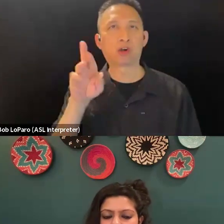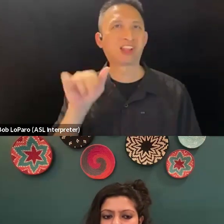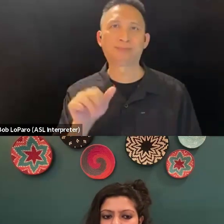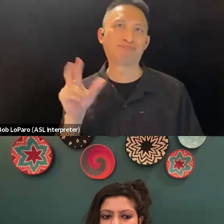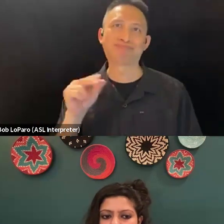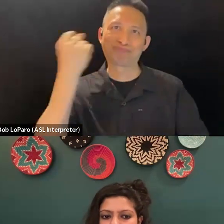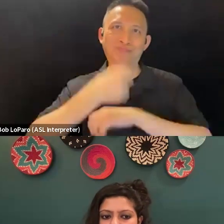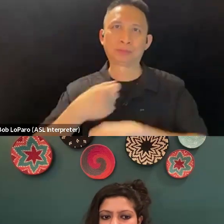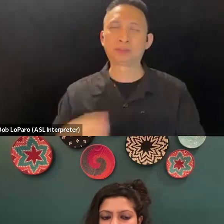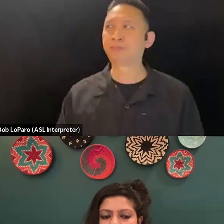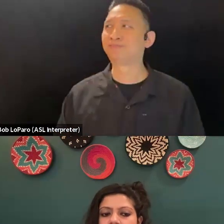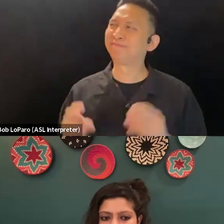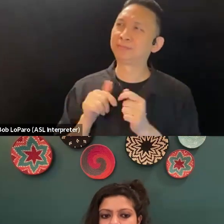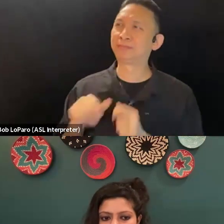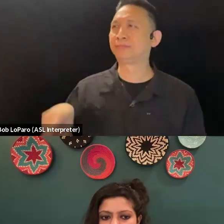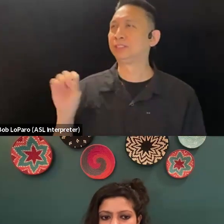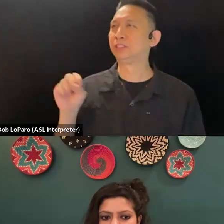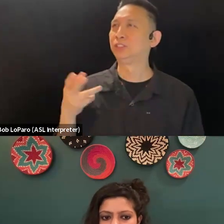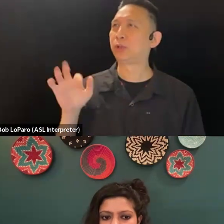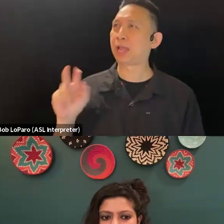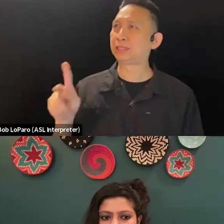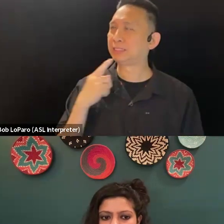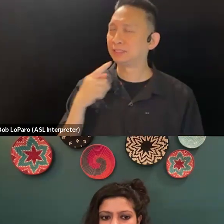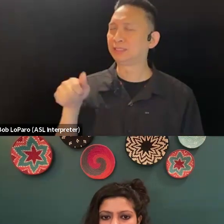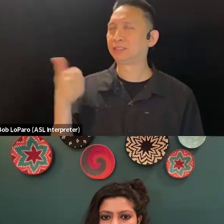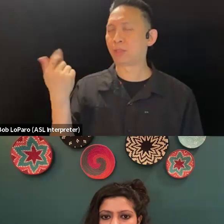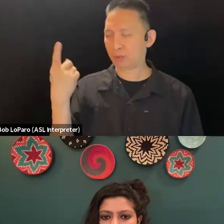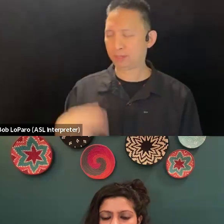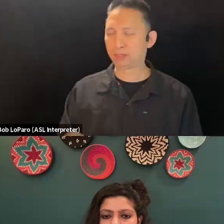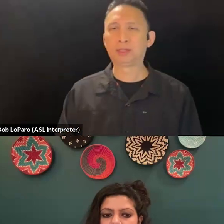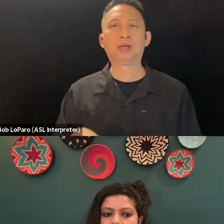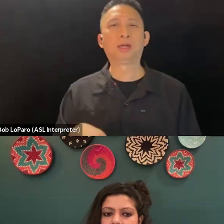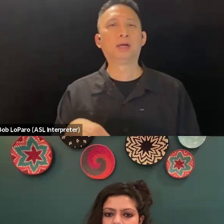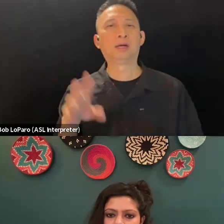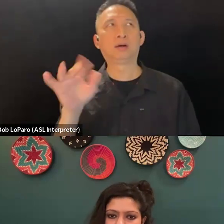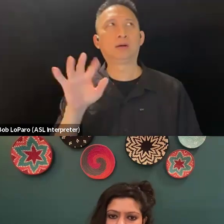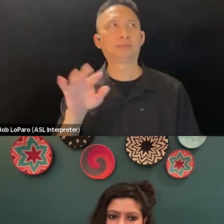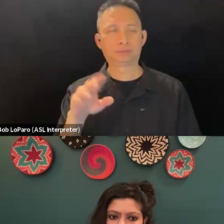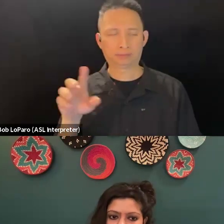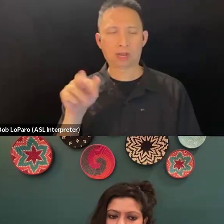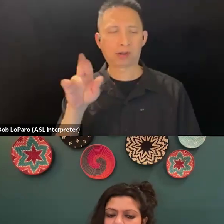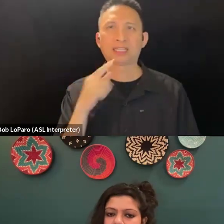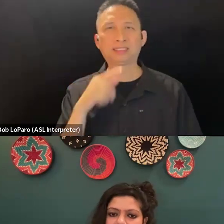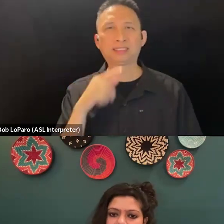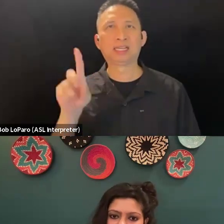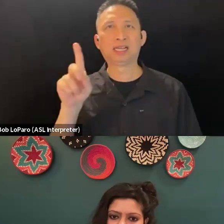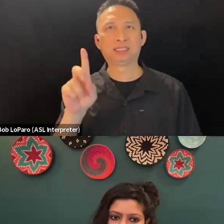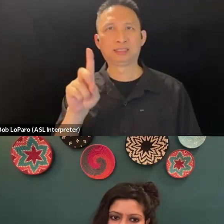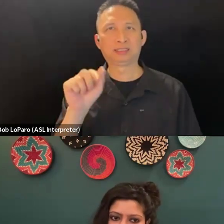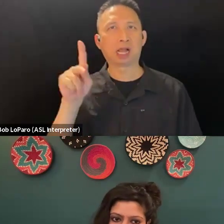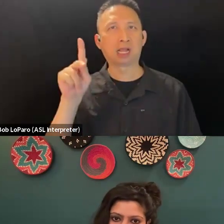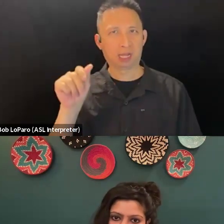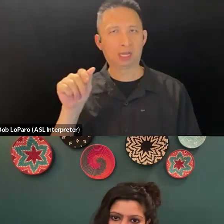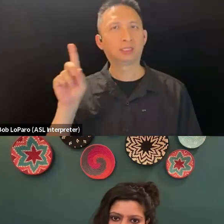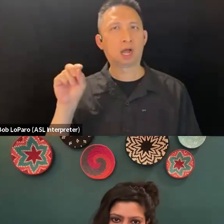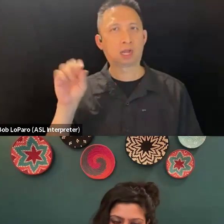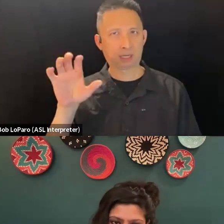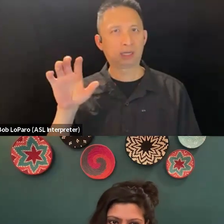are cute. So like people are very curious about nonfiction suddenly, even in India. So it is not the case that it's